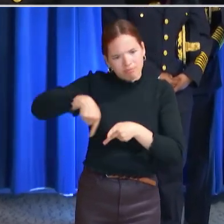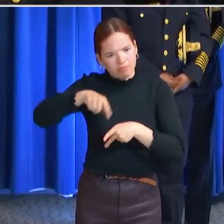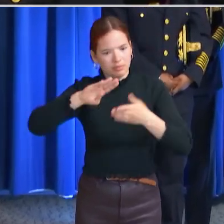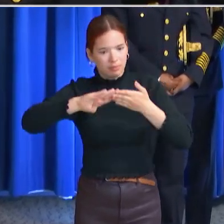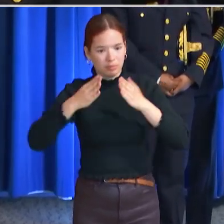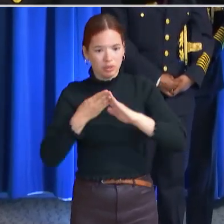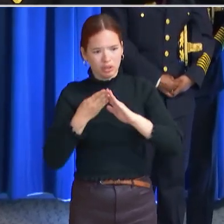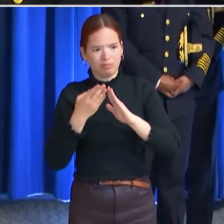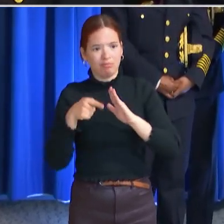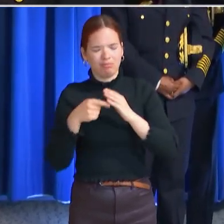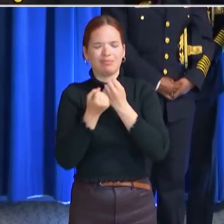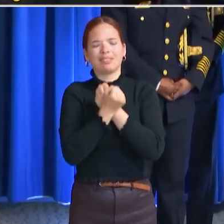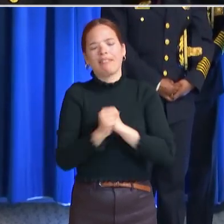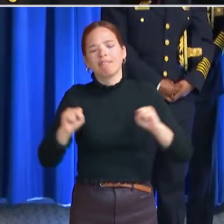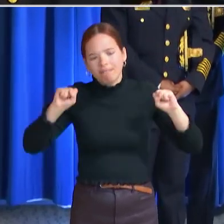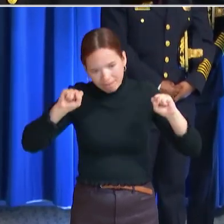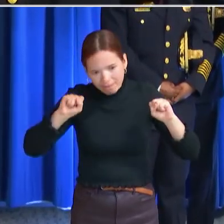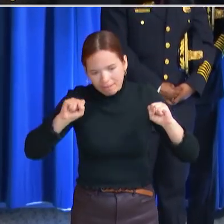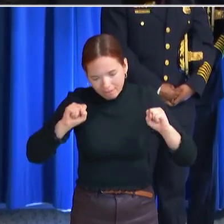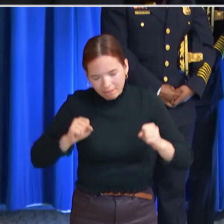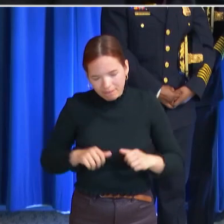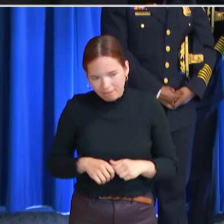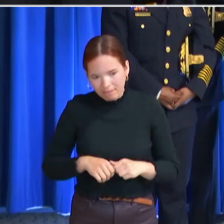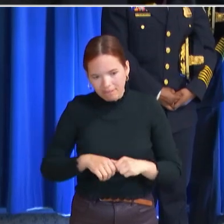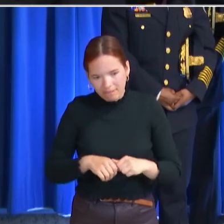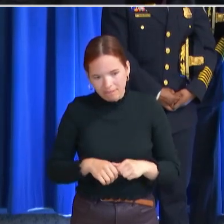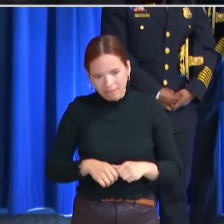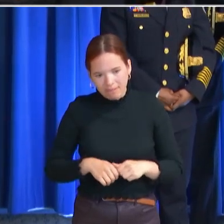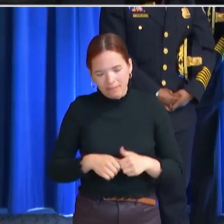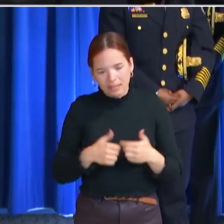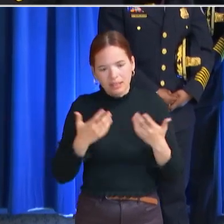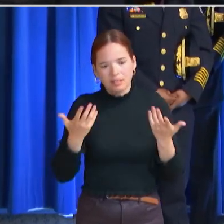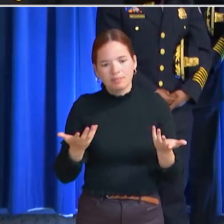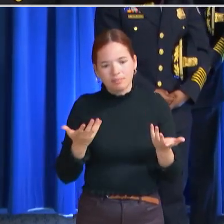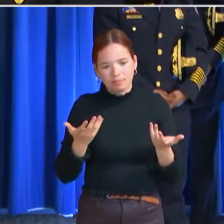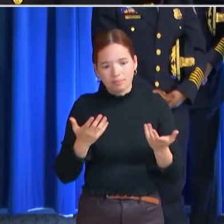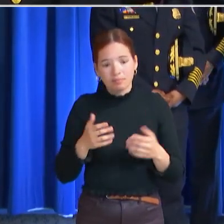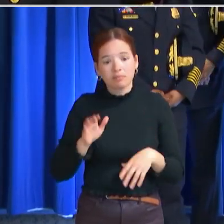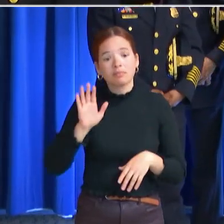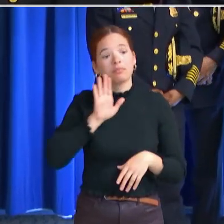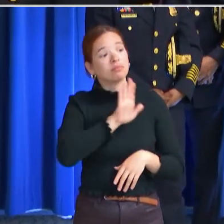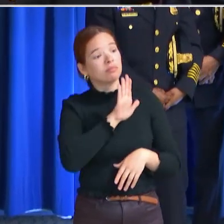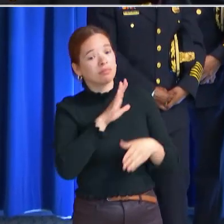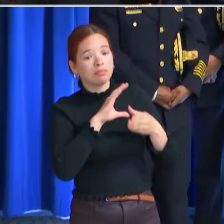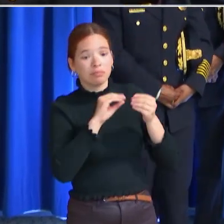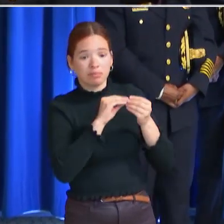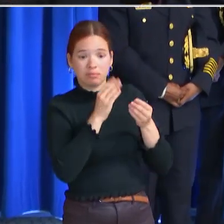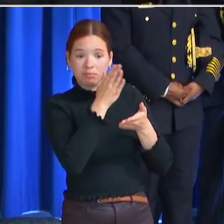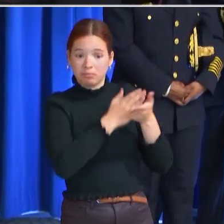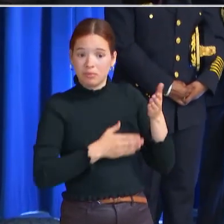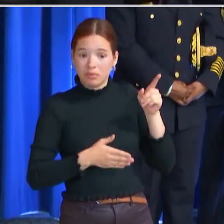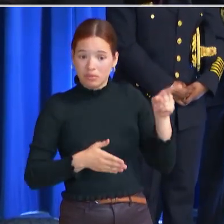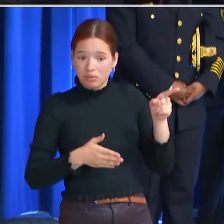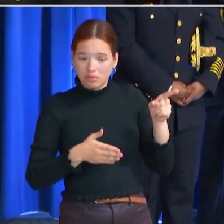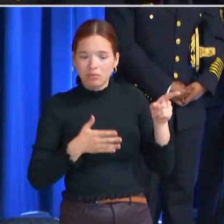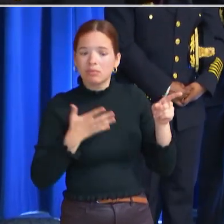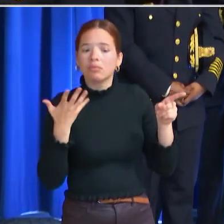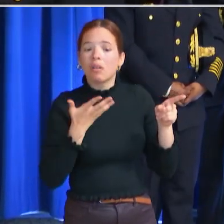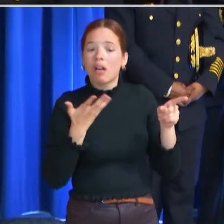safe. And part of what the chief wants to talk about today our focus